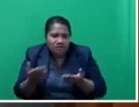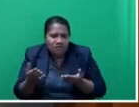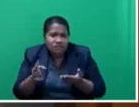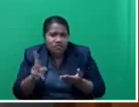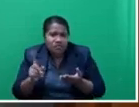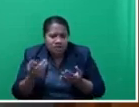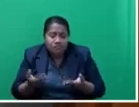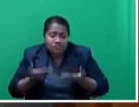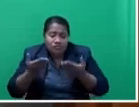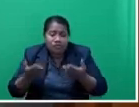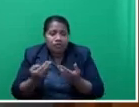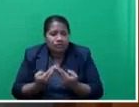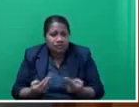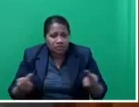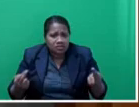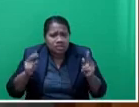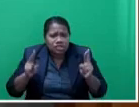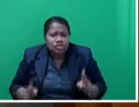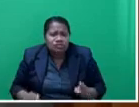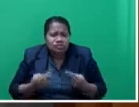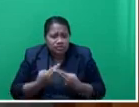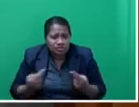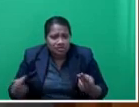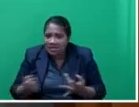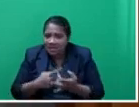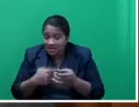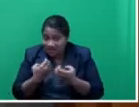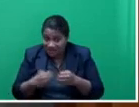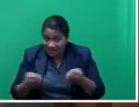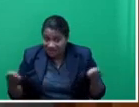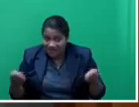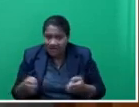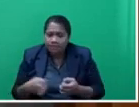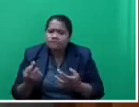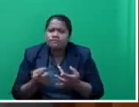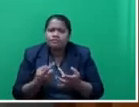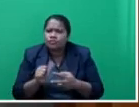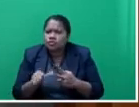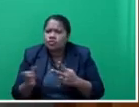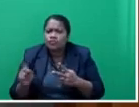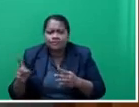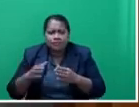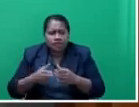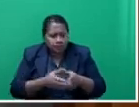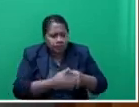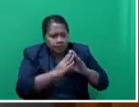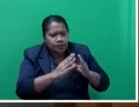of resources, human resources and other equipments, and also to the establishment of a